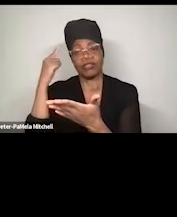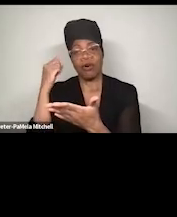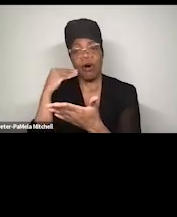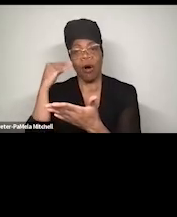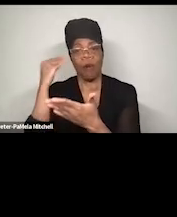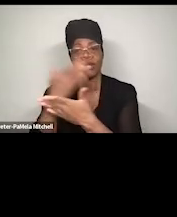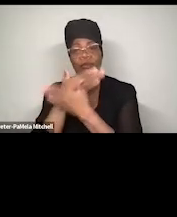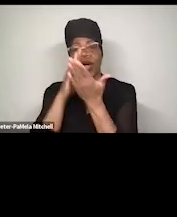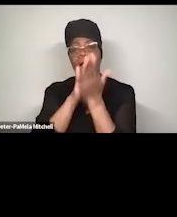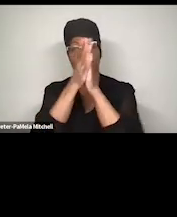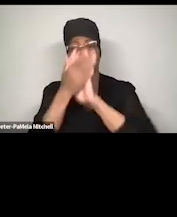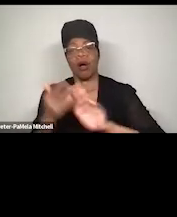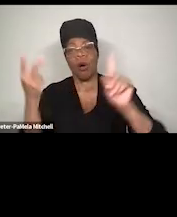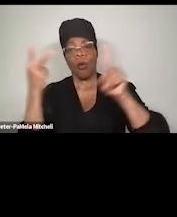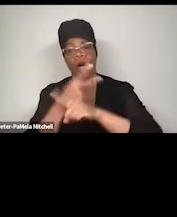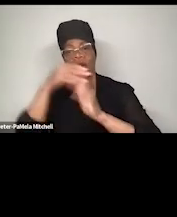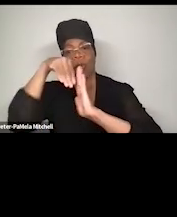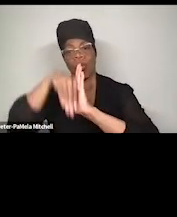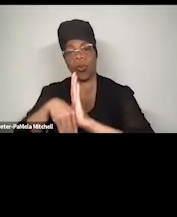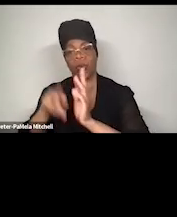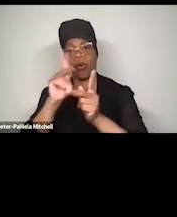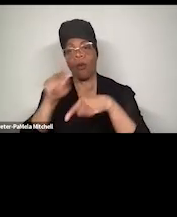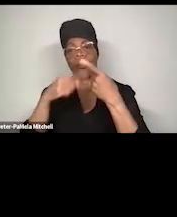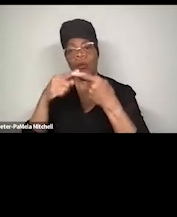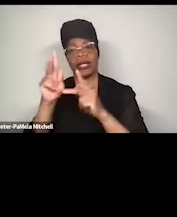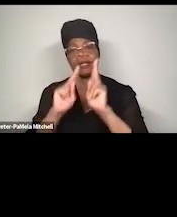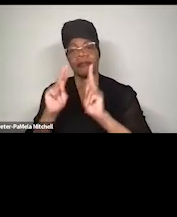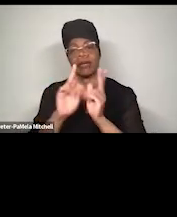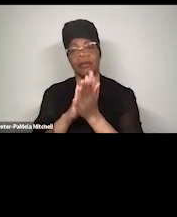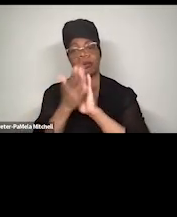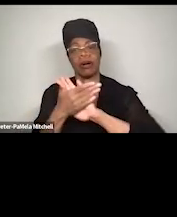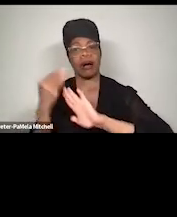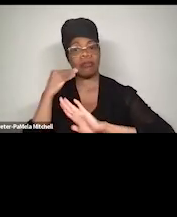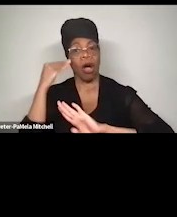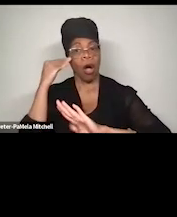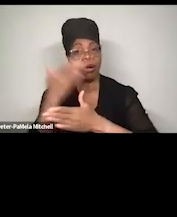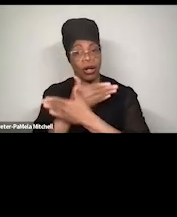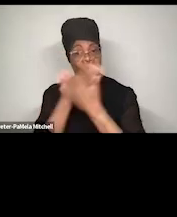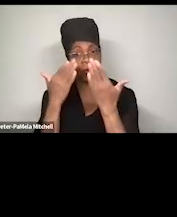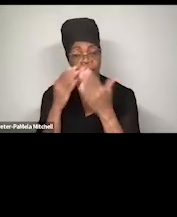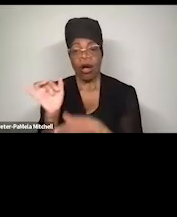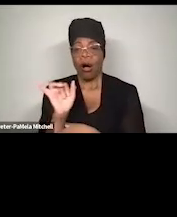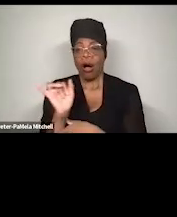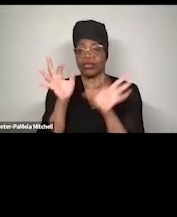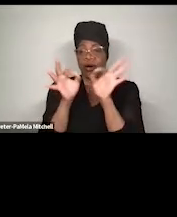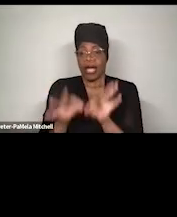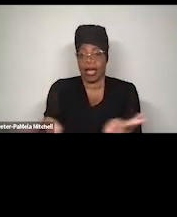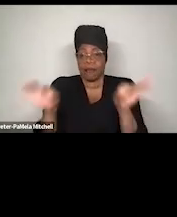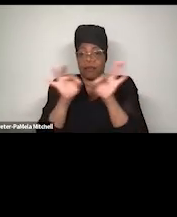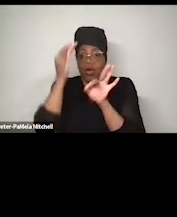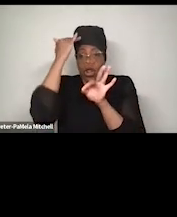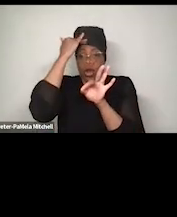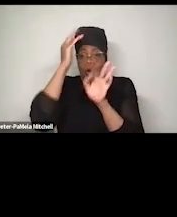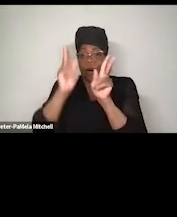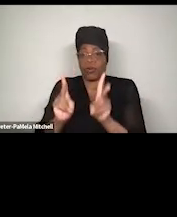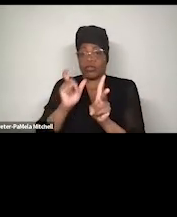get worse when folks are homeless. And then finally, it's important to note that just being homeless